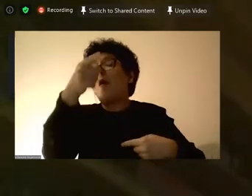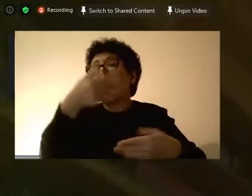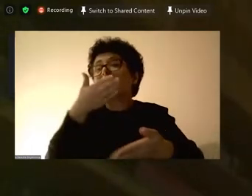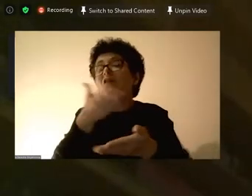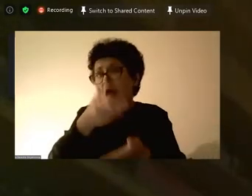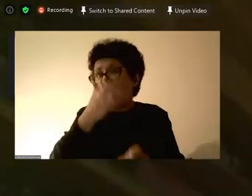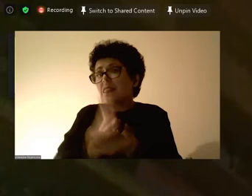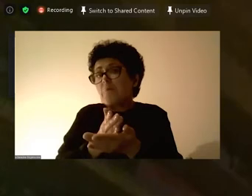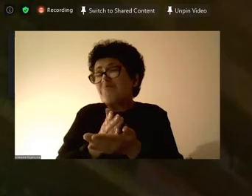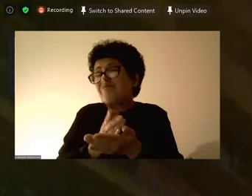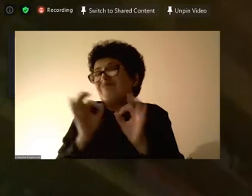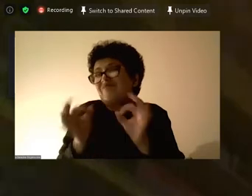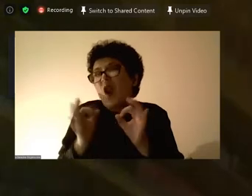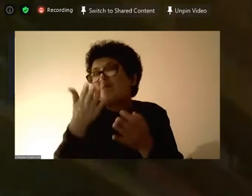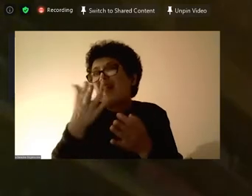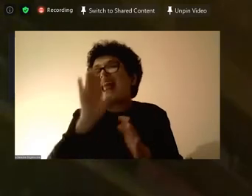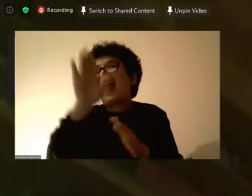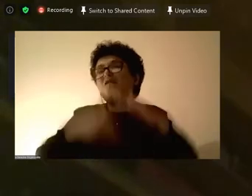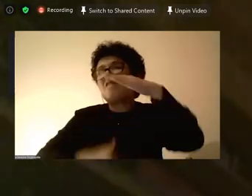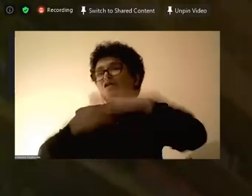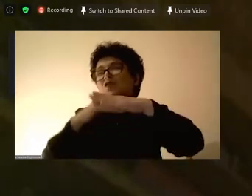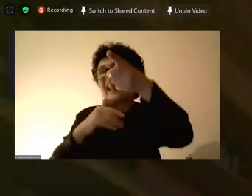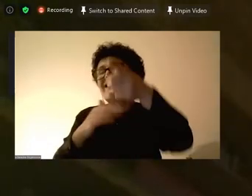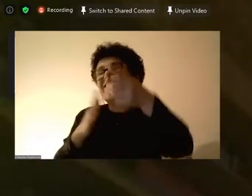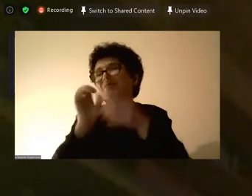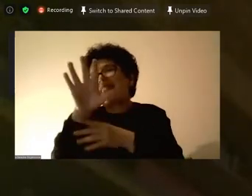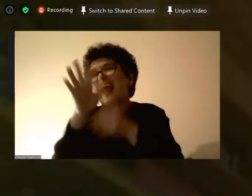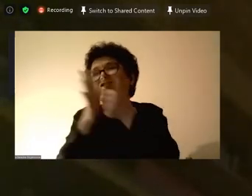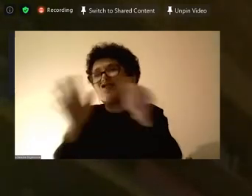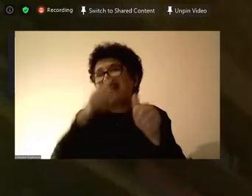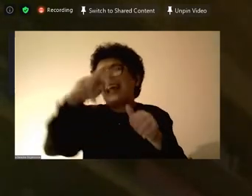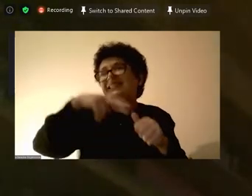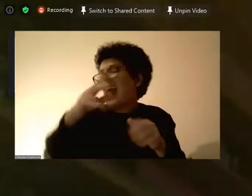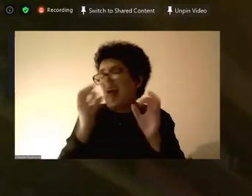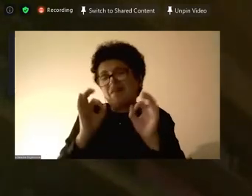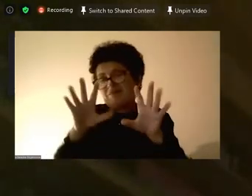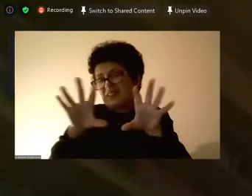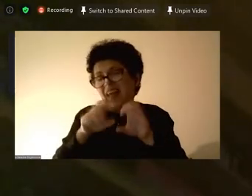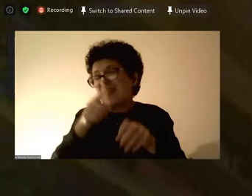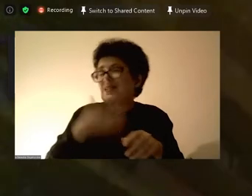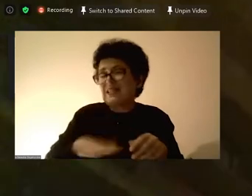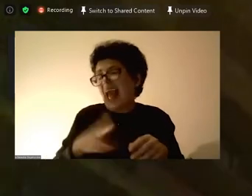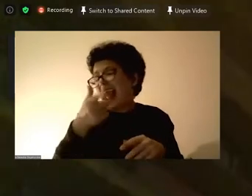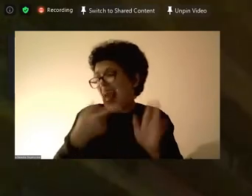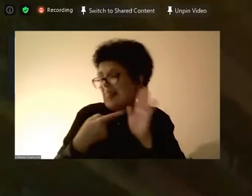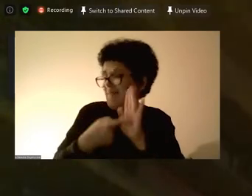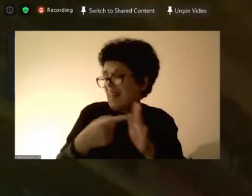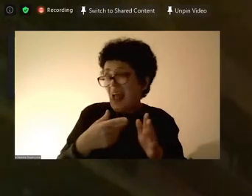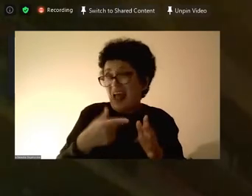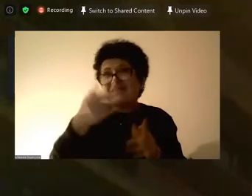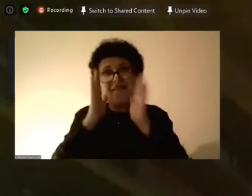the things you want to do. But the thing is, do they trust each other? Is the